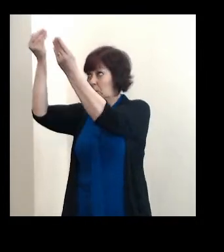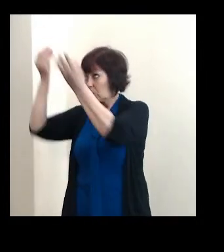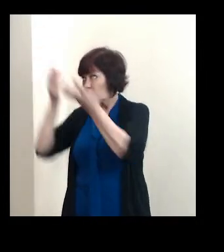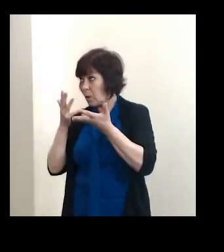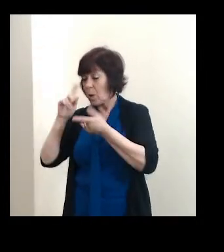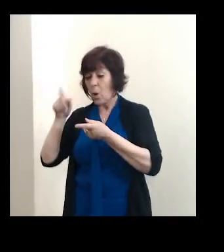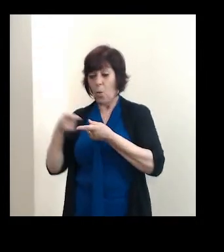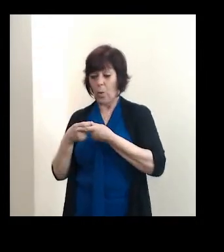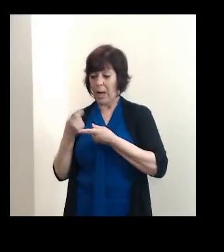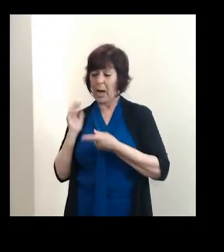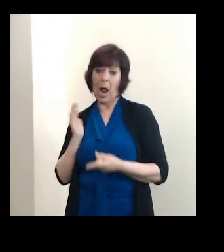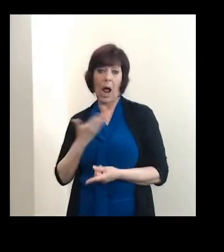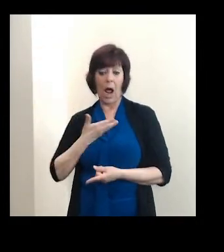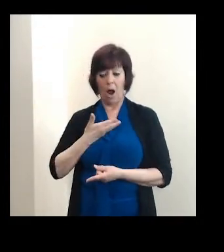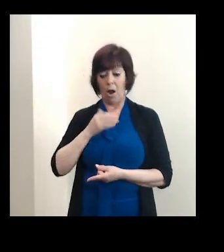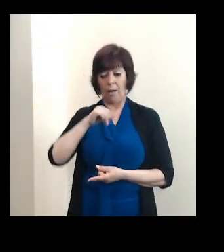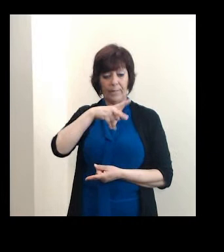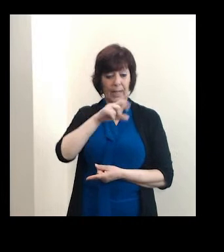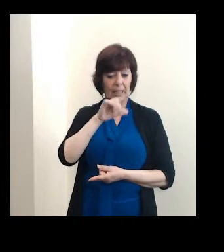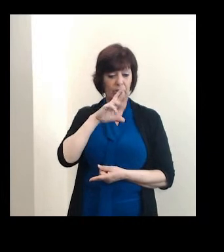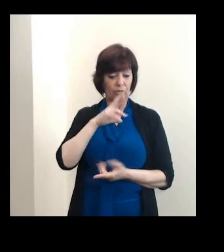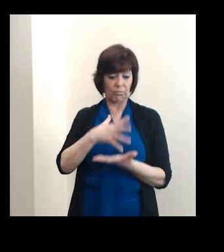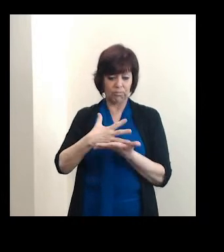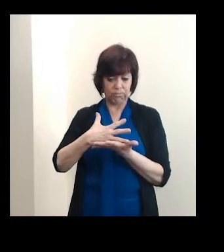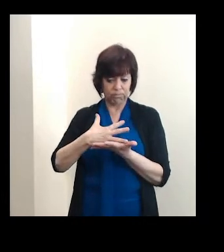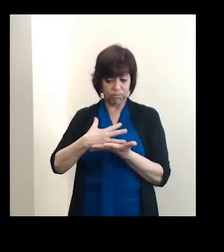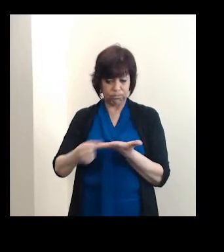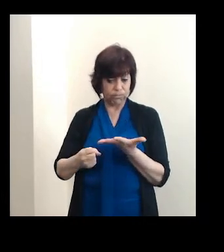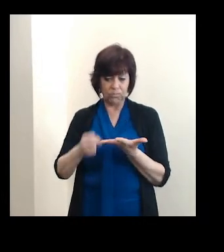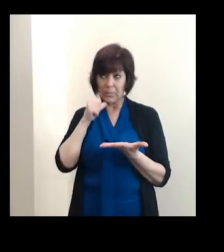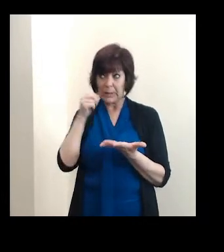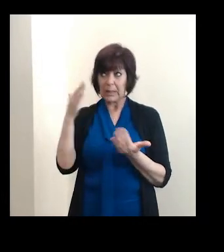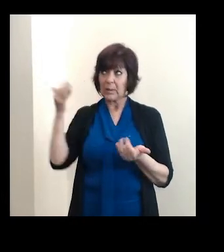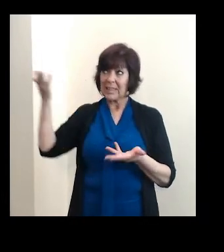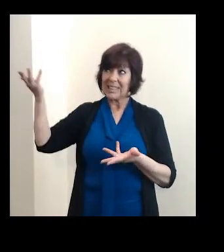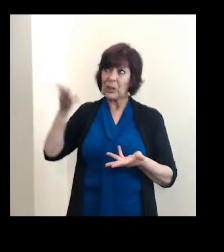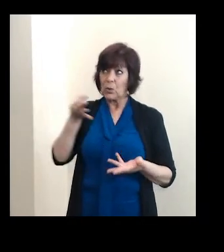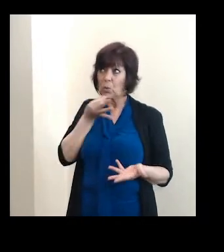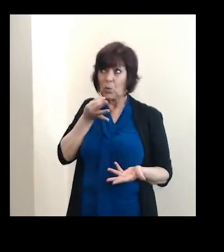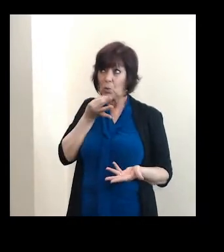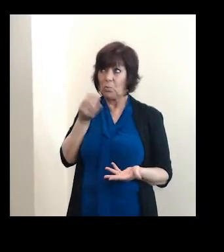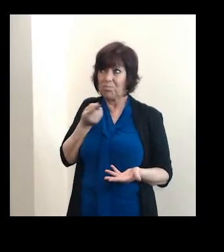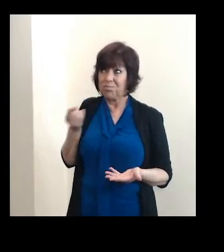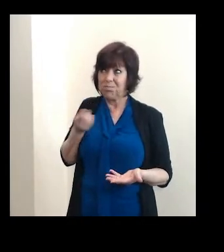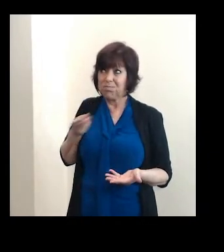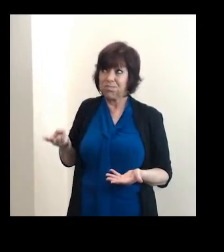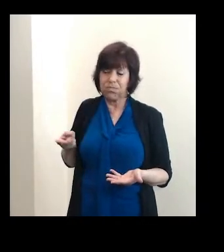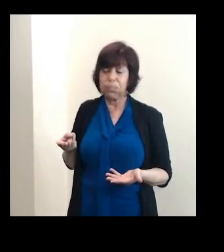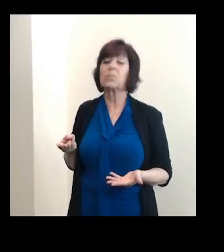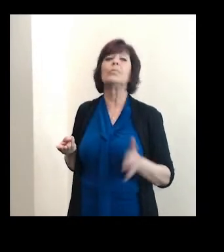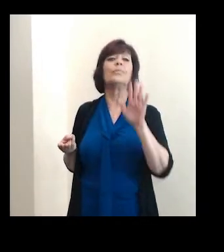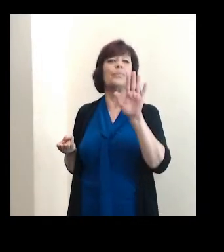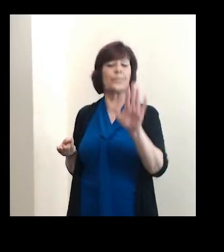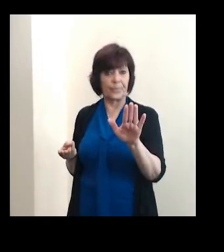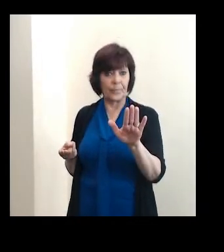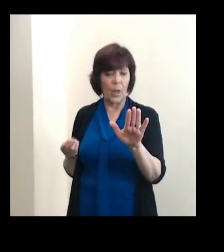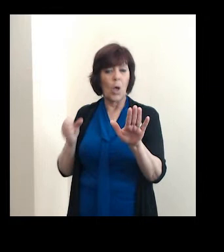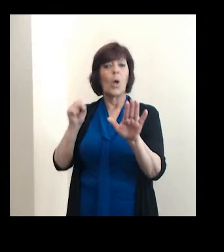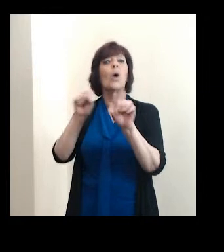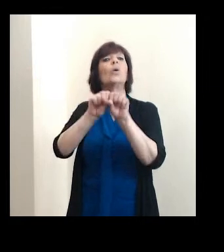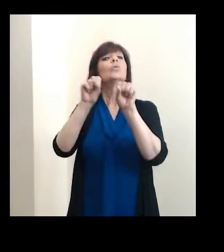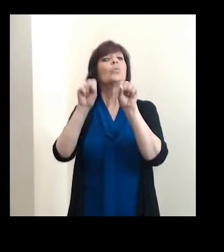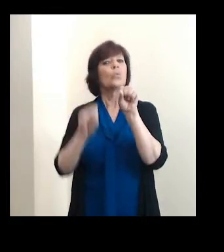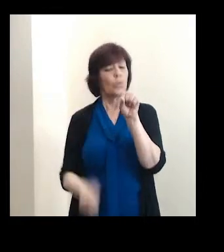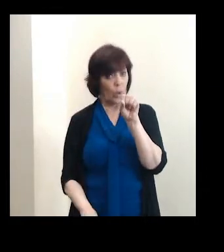run out of our supply, they're not expecting that we're going to get more Pfizer in the next couple weeks. So if you